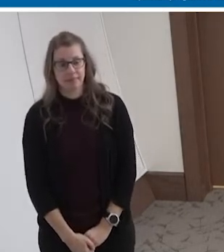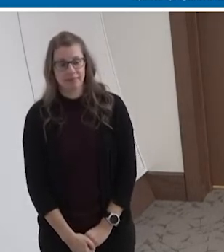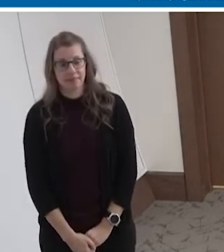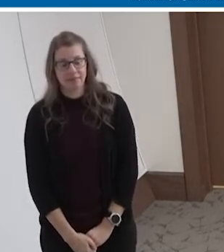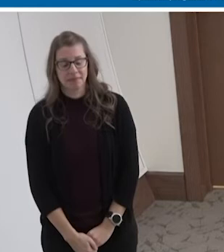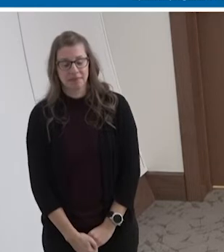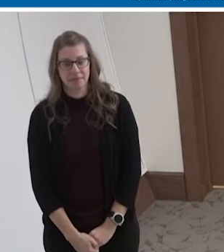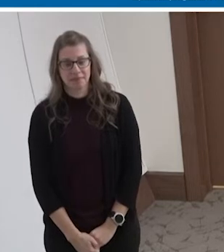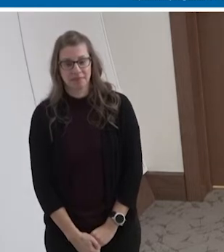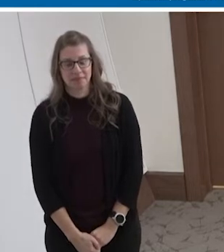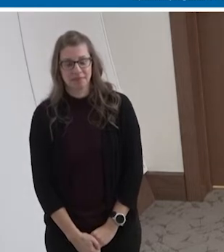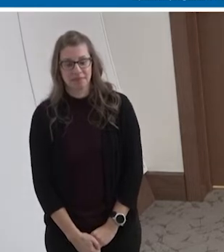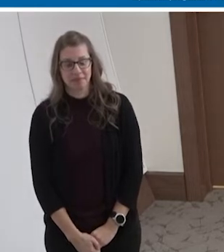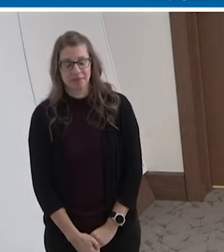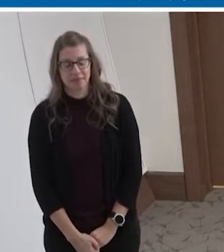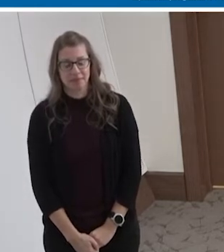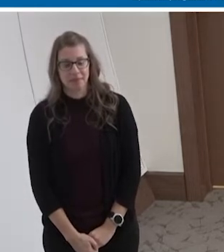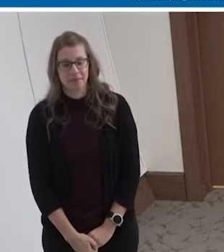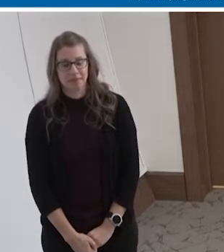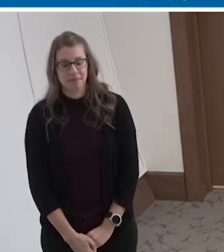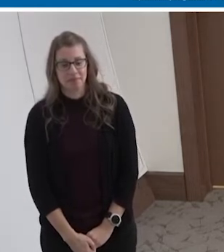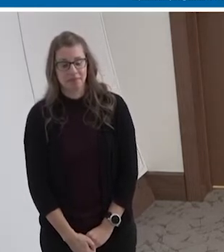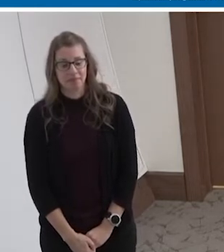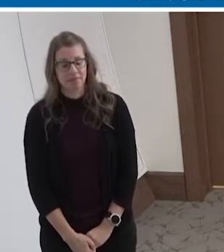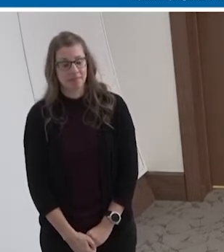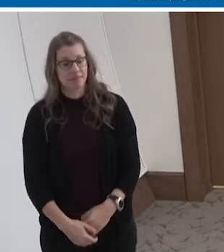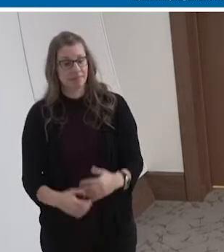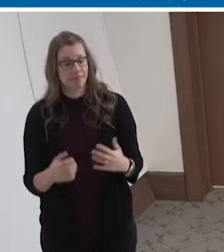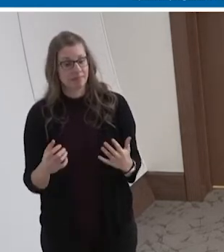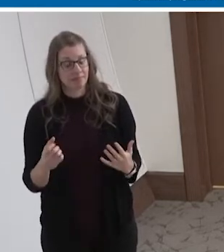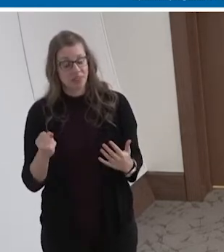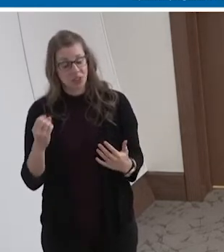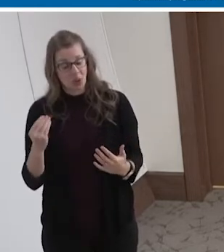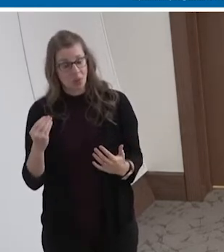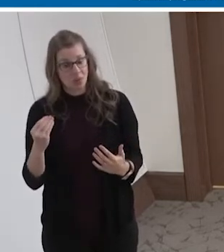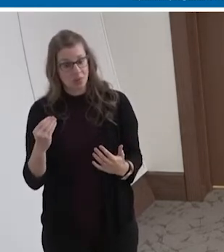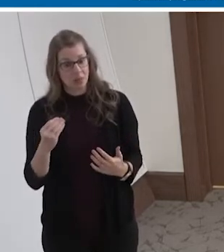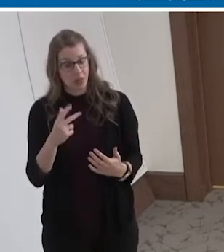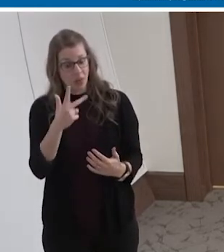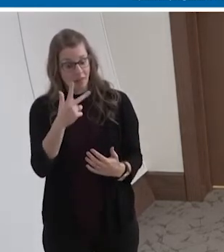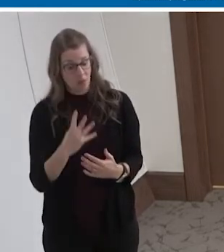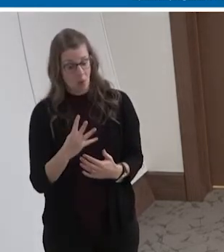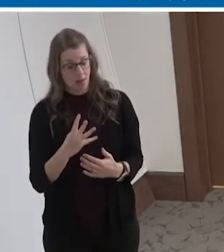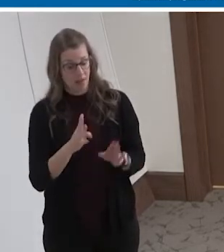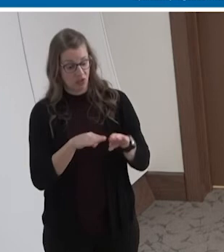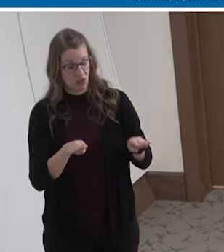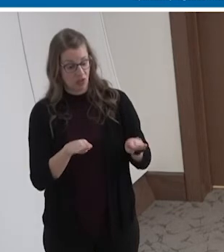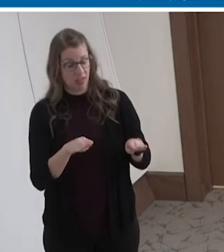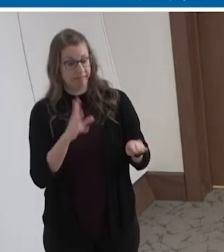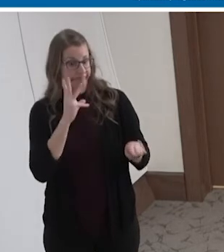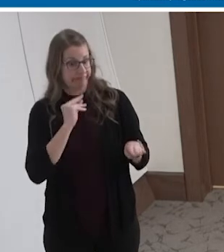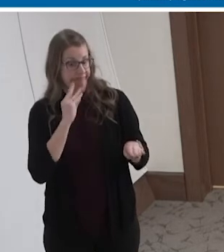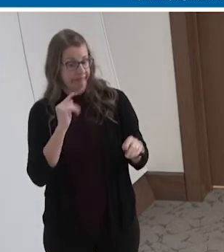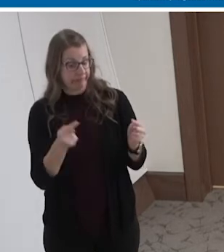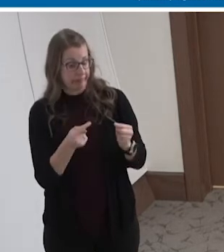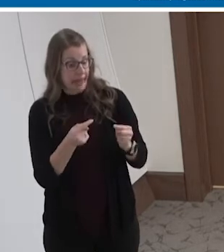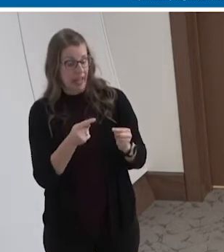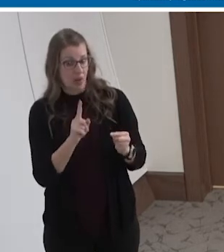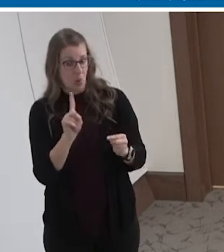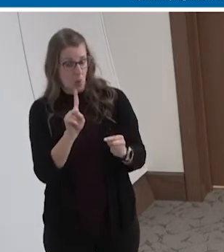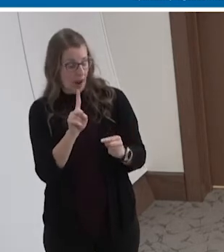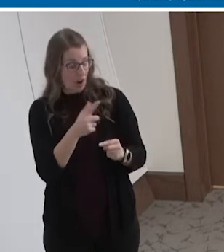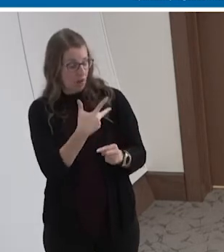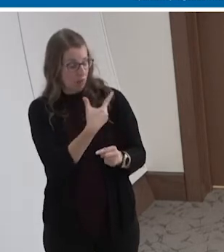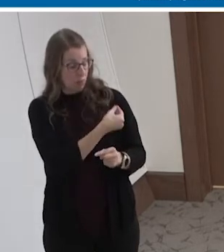los adultos. So about 3/4 of children had pain at the site of the